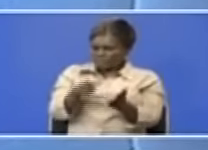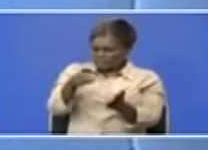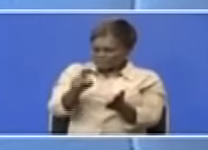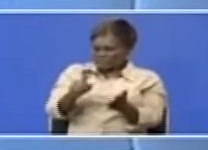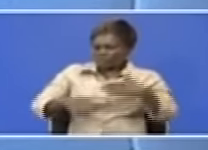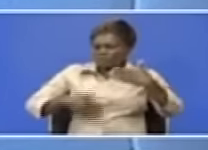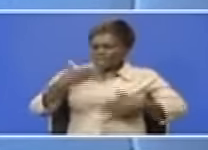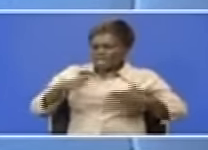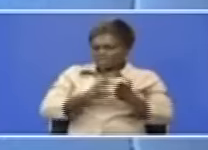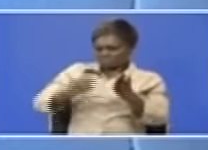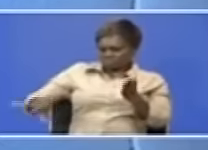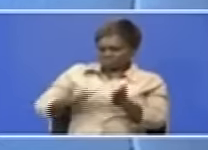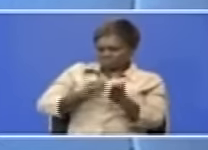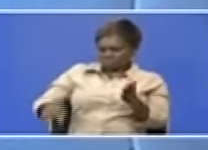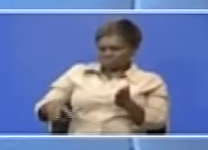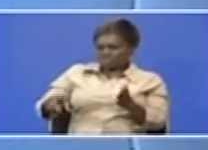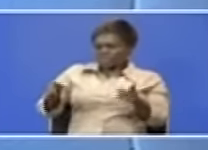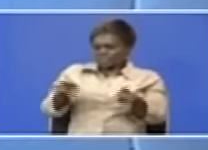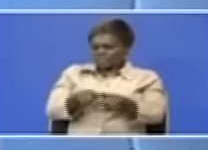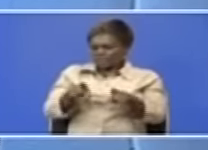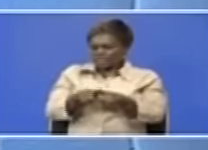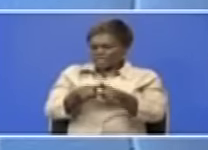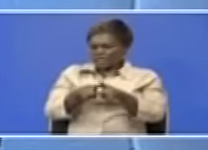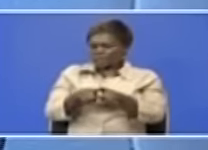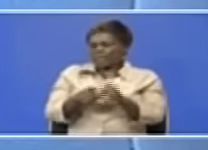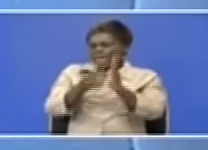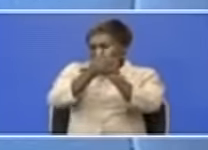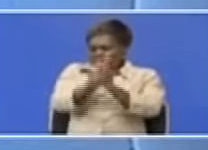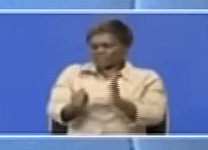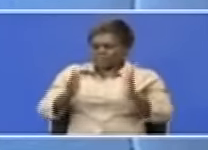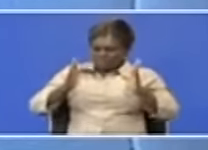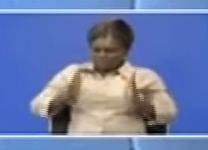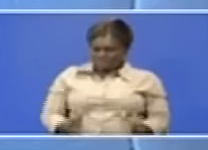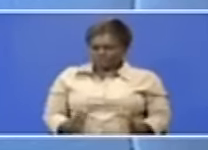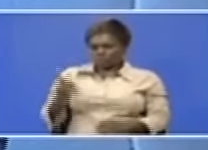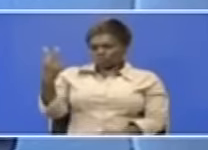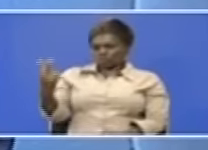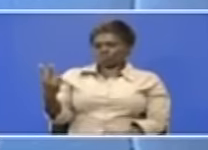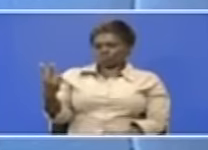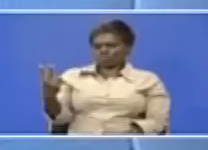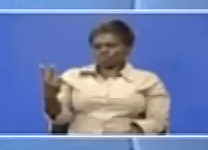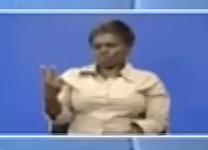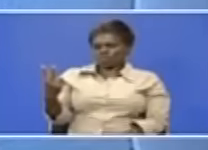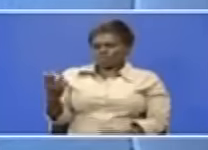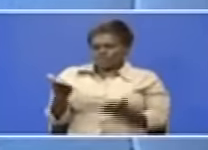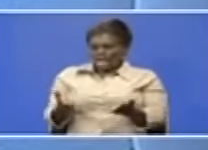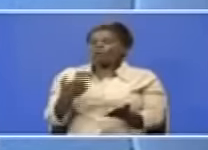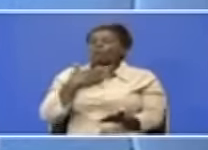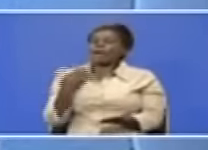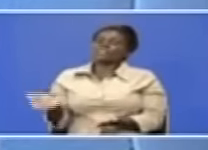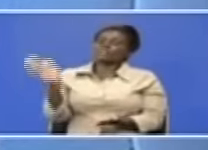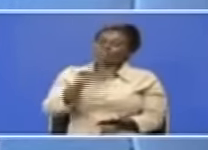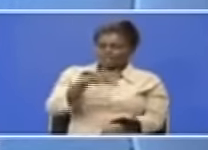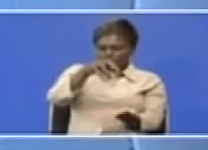key players, including the 2014 most valuable player, Anthony Ndolo, and also Felly Mulumba. And now, in a bid to return to where they were those